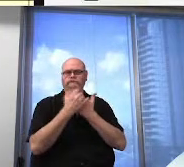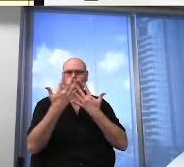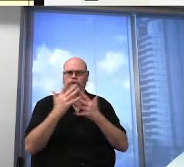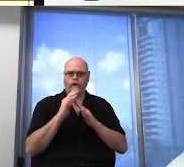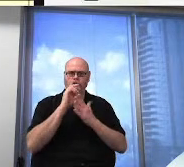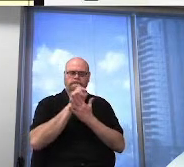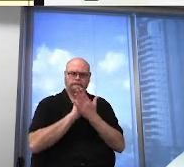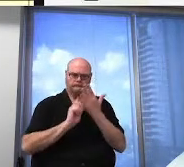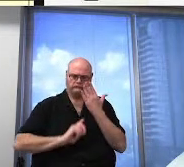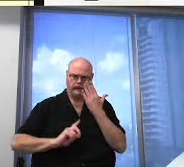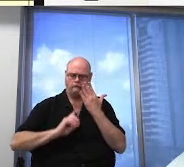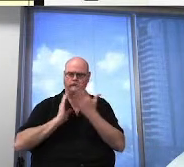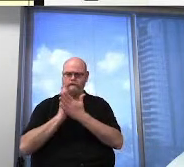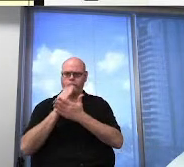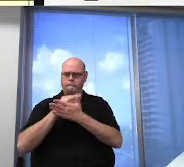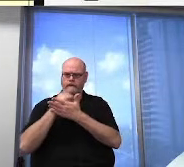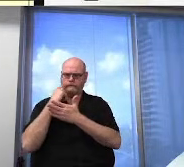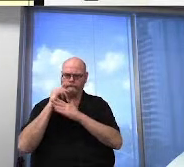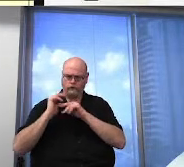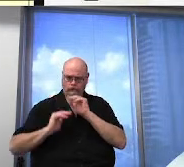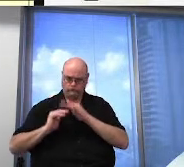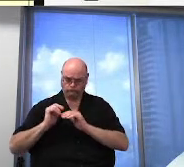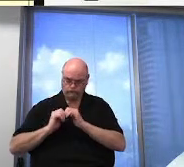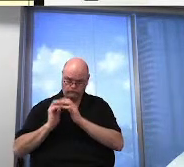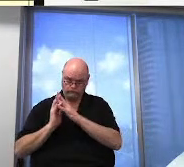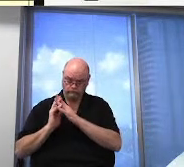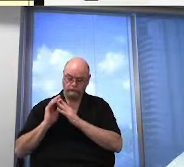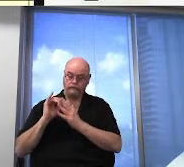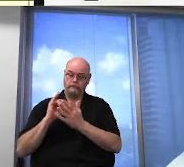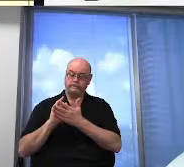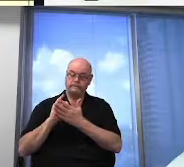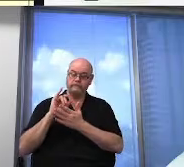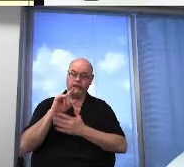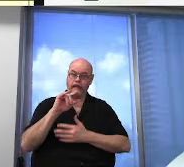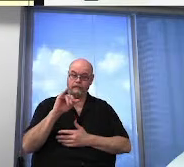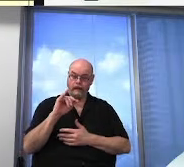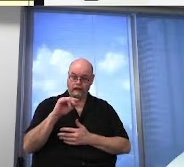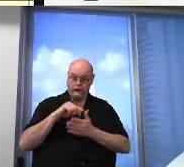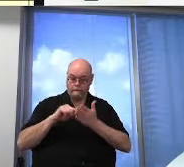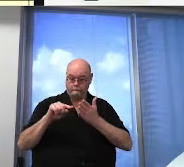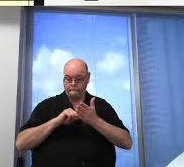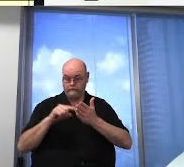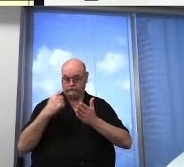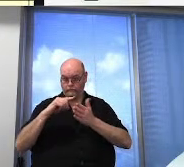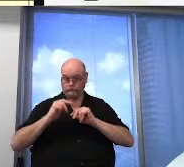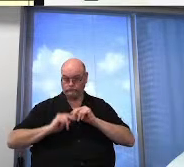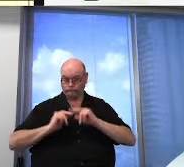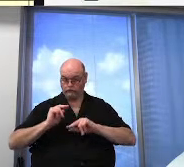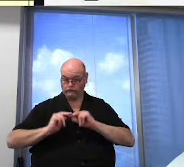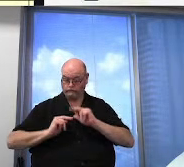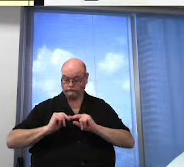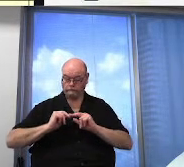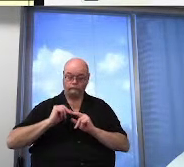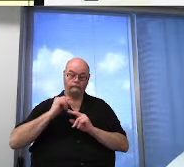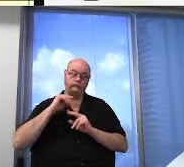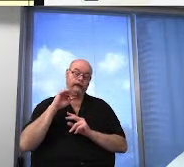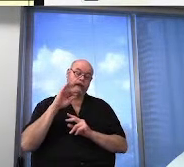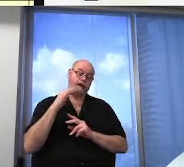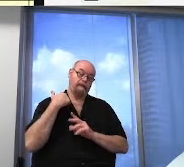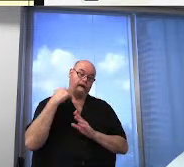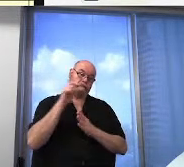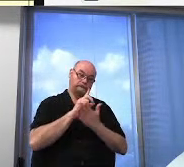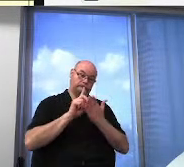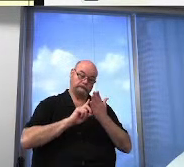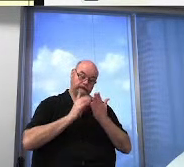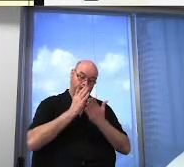the material and we're putting in a budget for construction, then that line item will be for construction. If the project